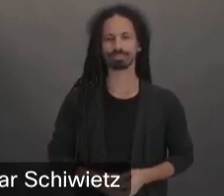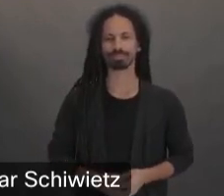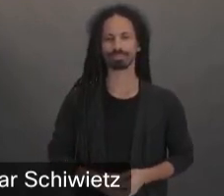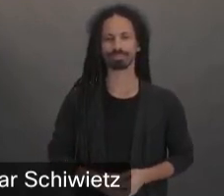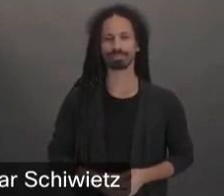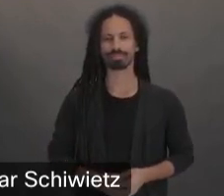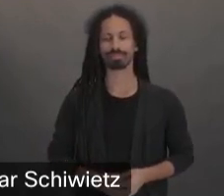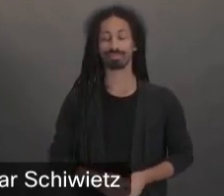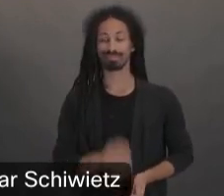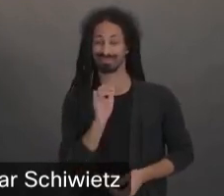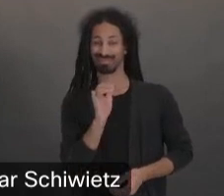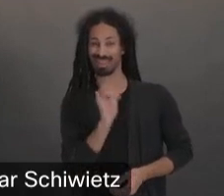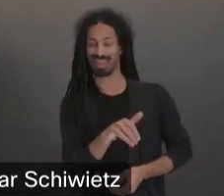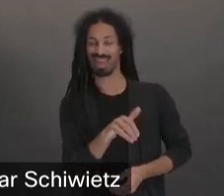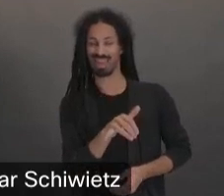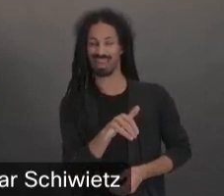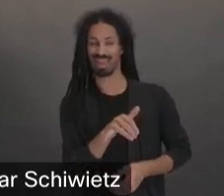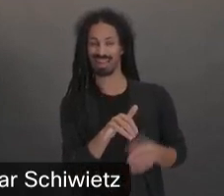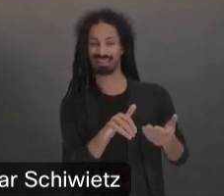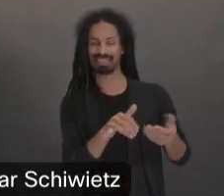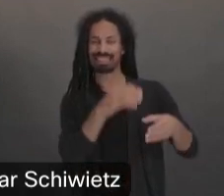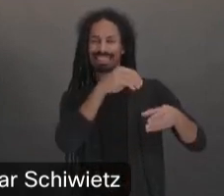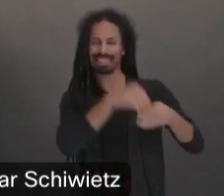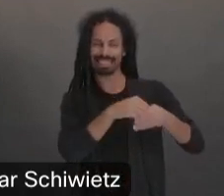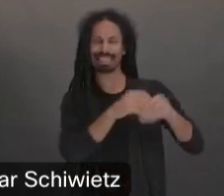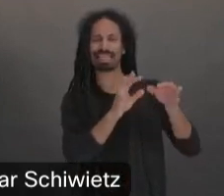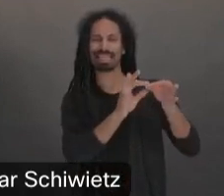there is an in-text